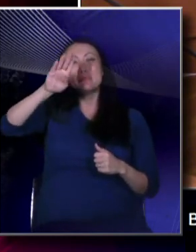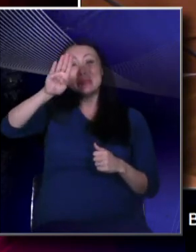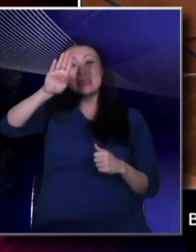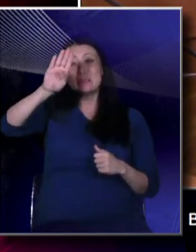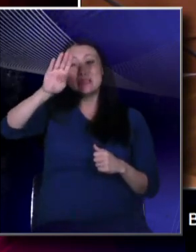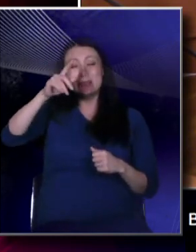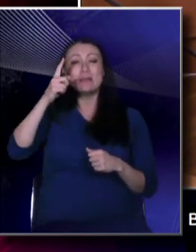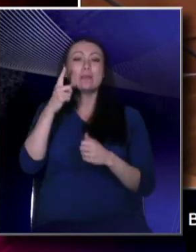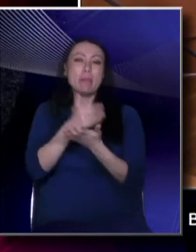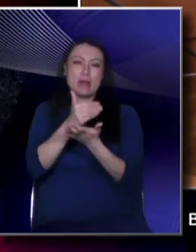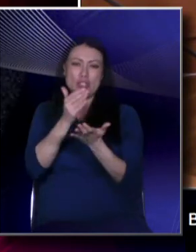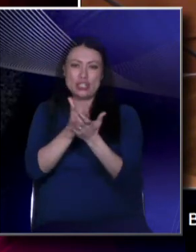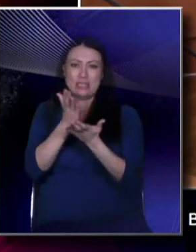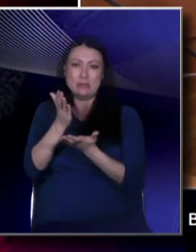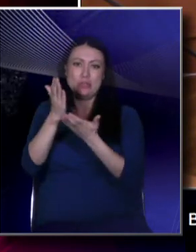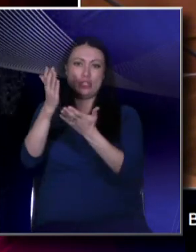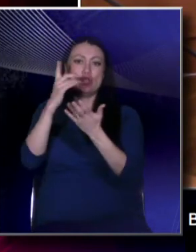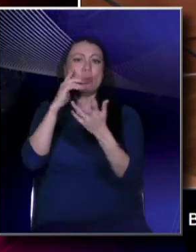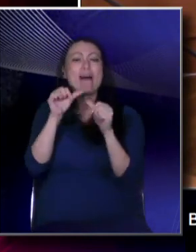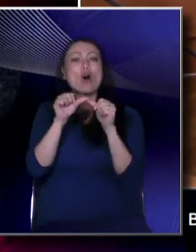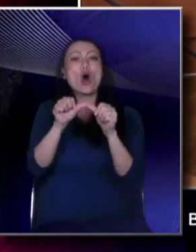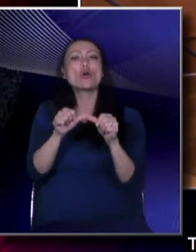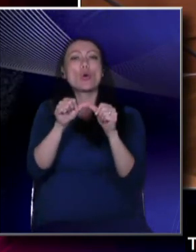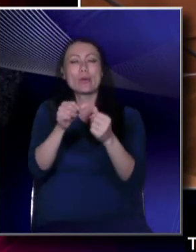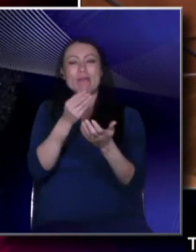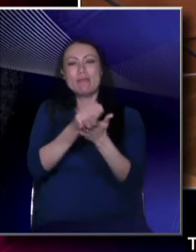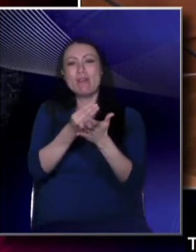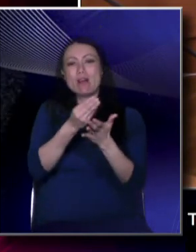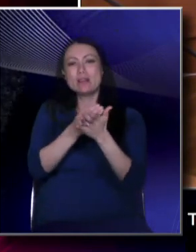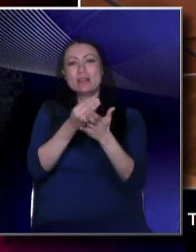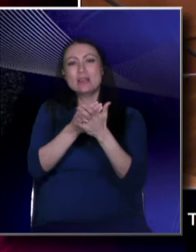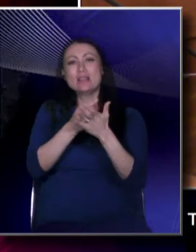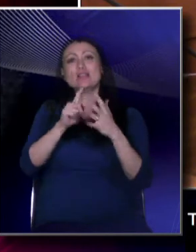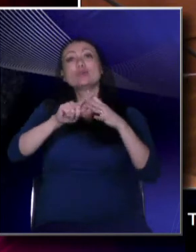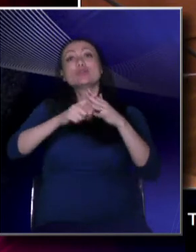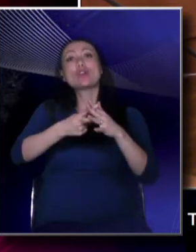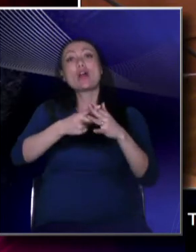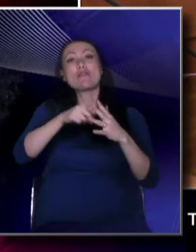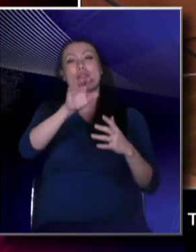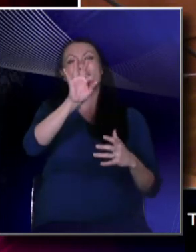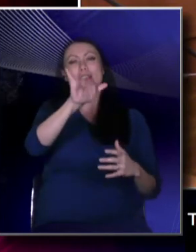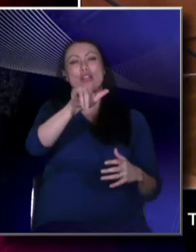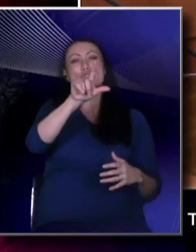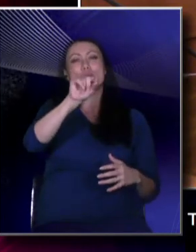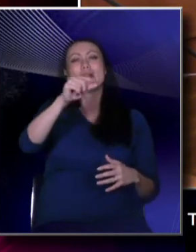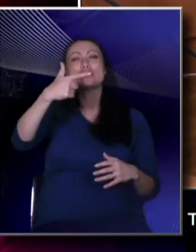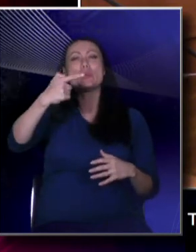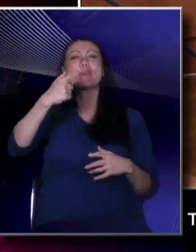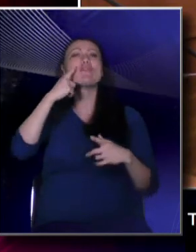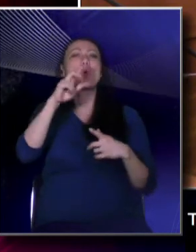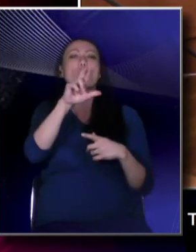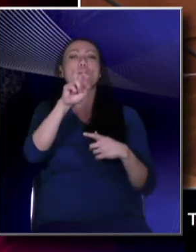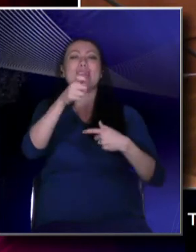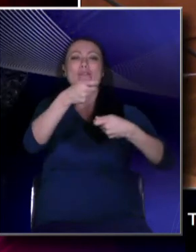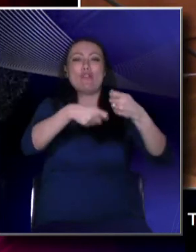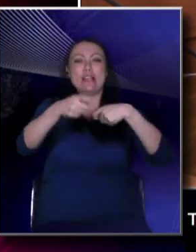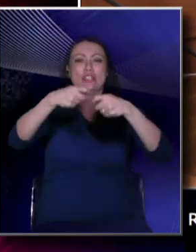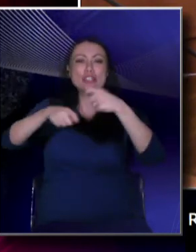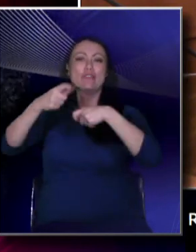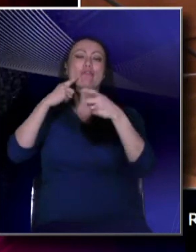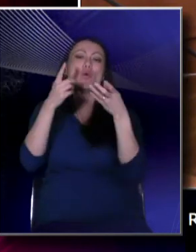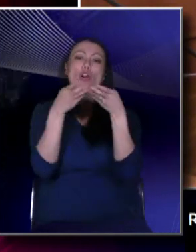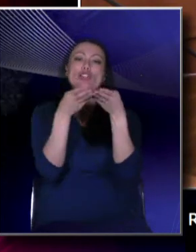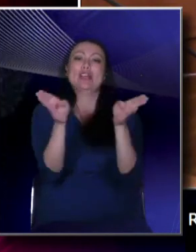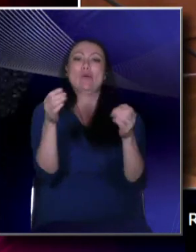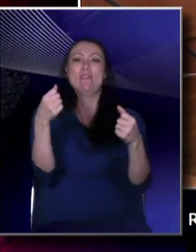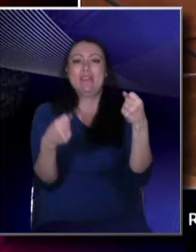funding included in the baseline beginning in fiscal year 2021 for the refresh purchasing of the general